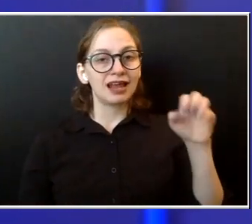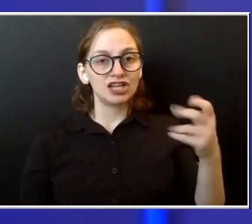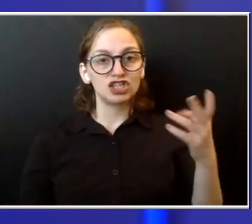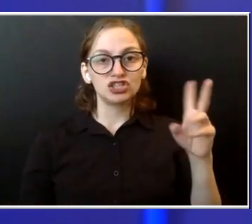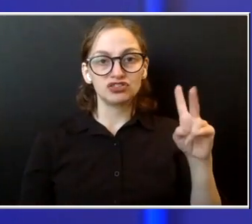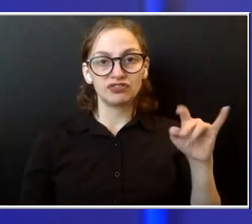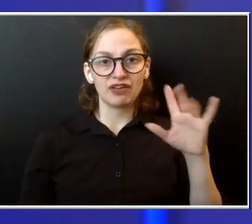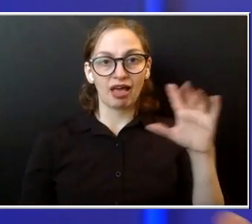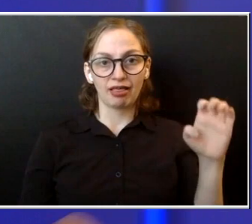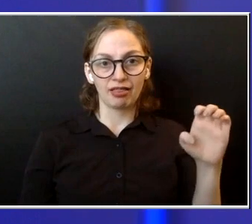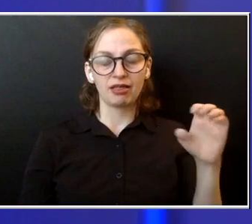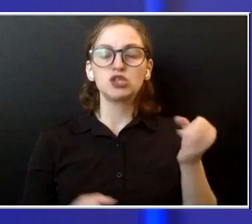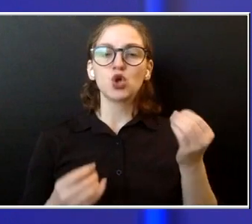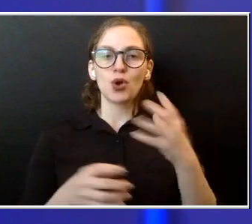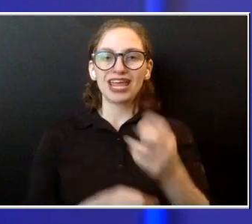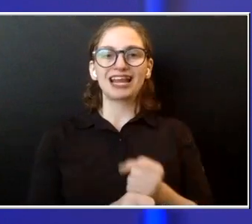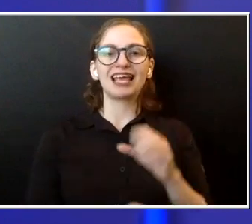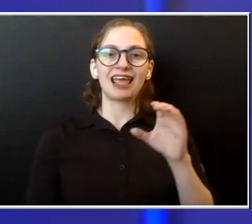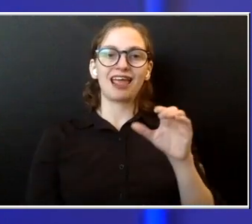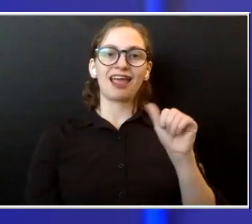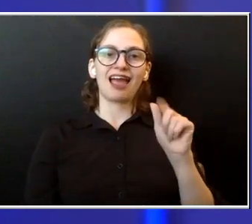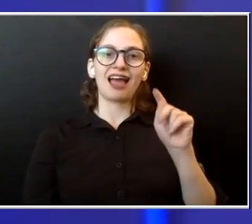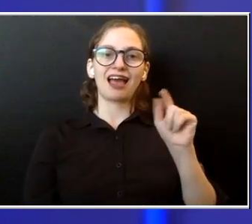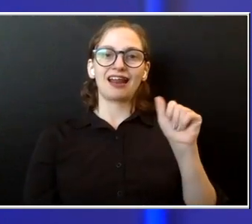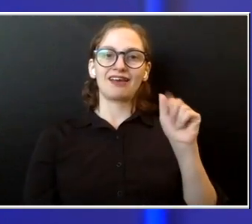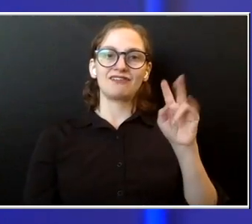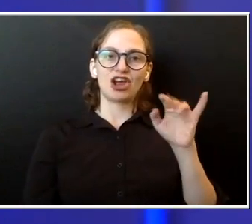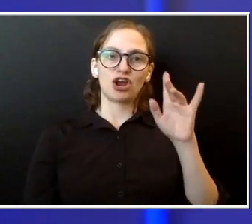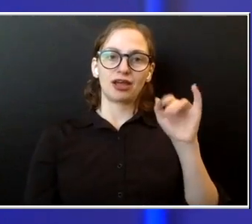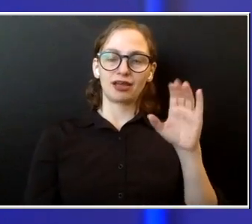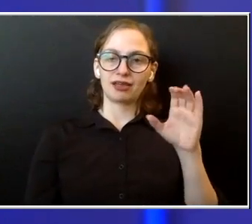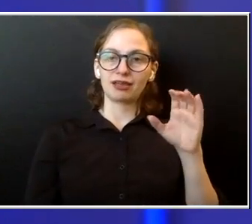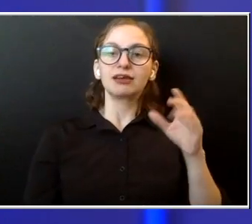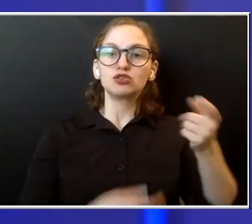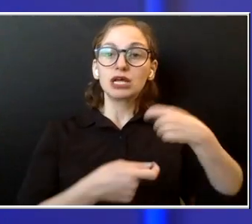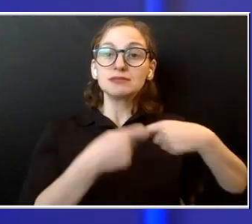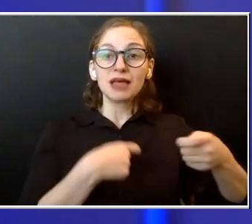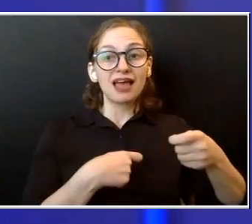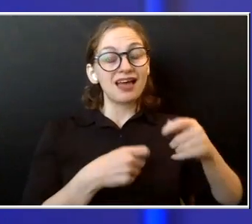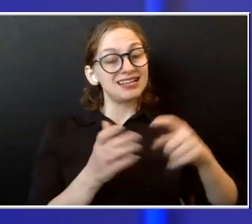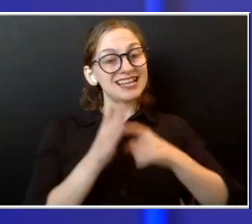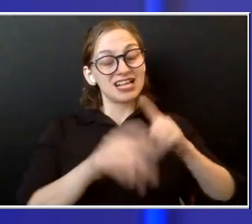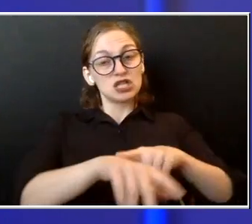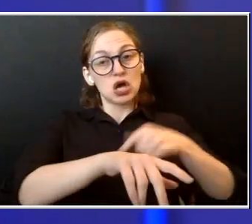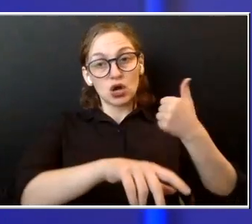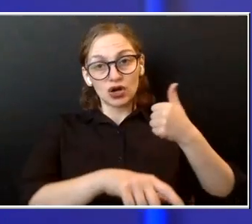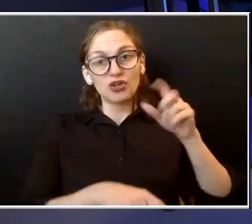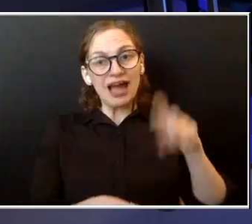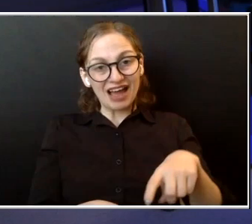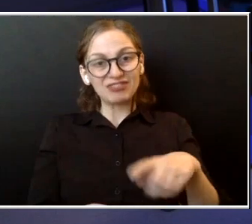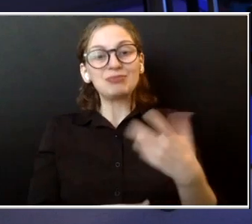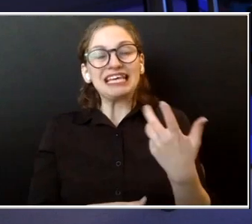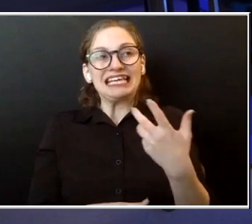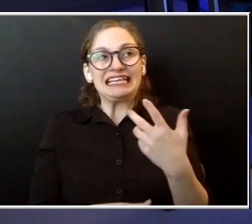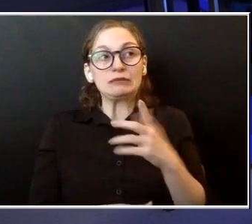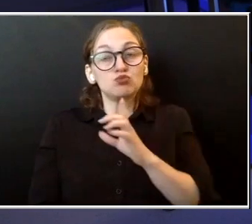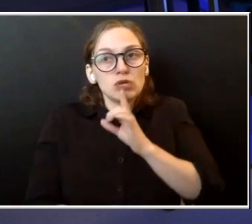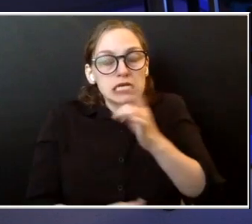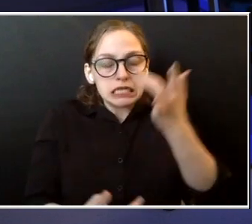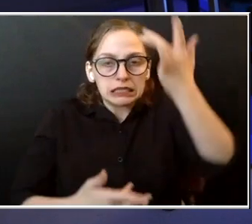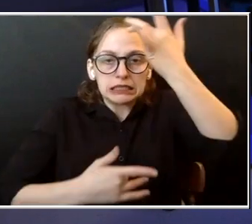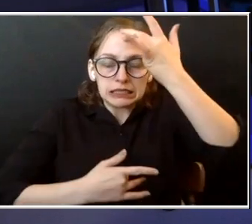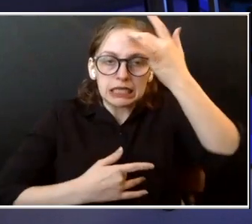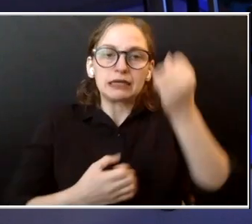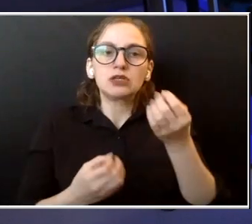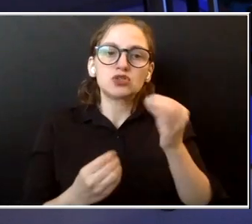longer wait, and you have to be more sick, which is a challenge for people waiting for non-living donors. So, Dr. Kumer, we were among